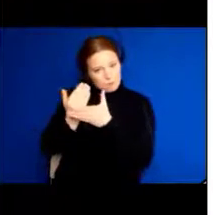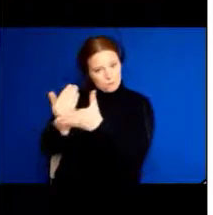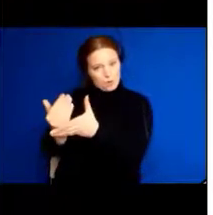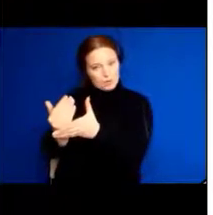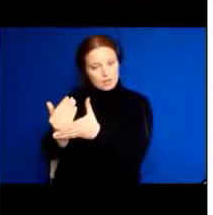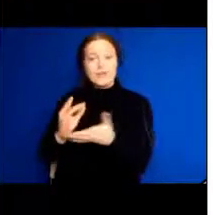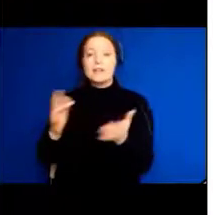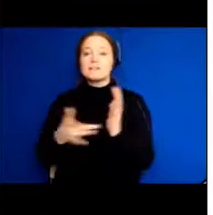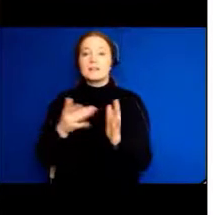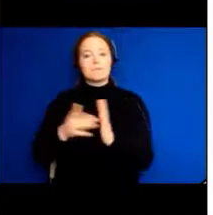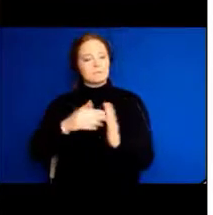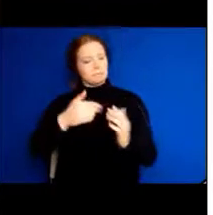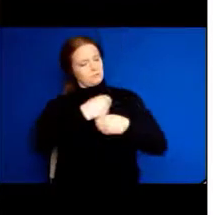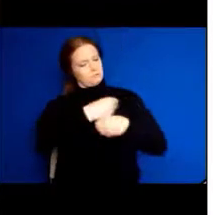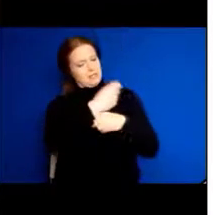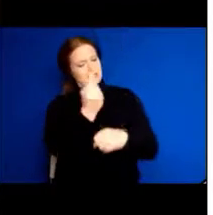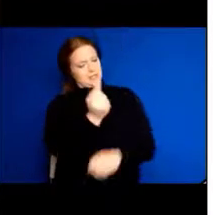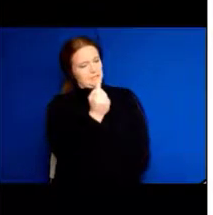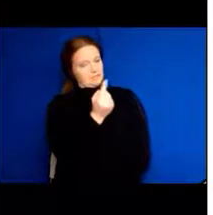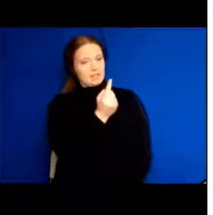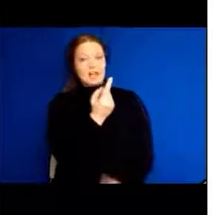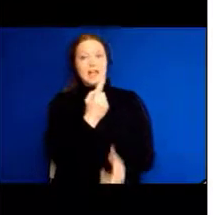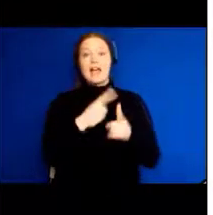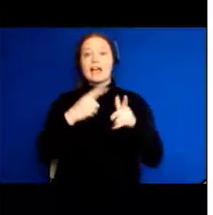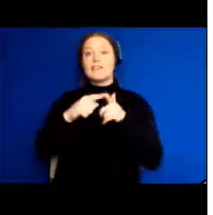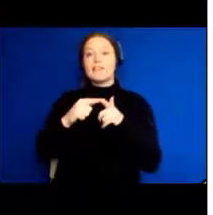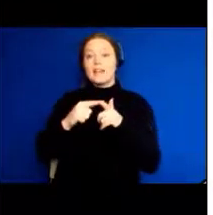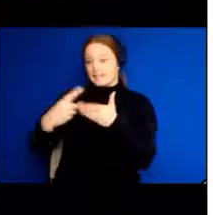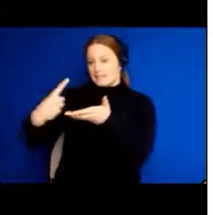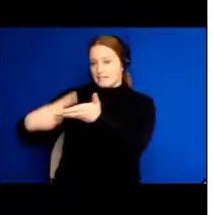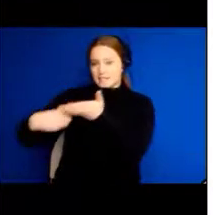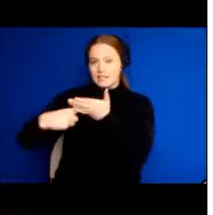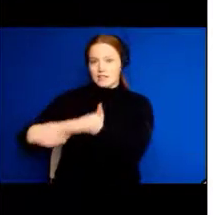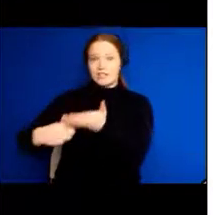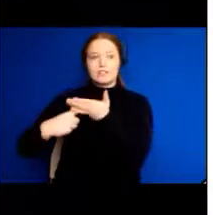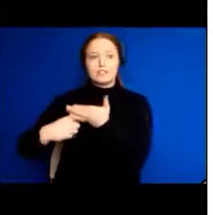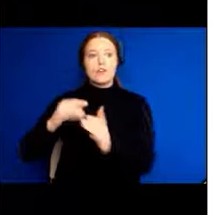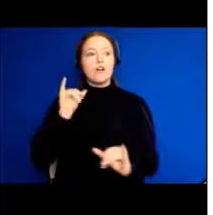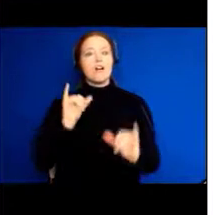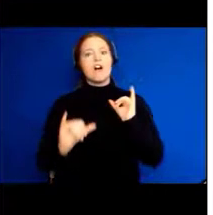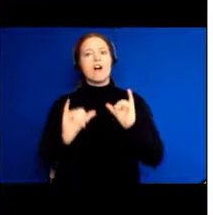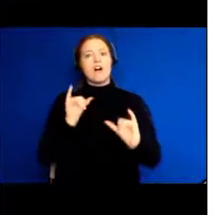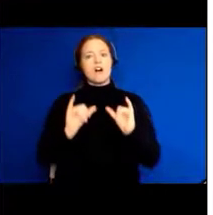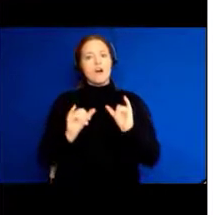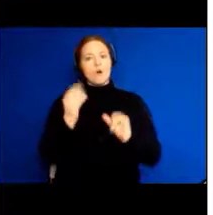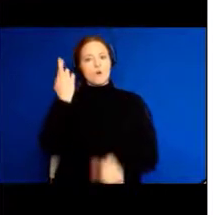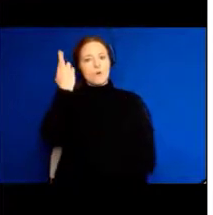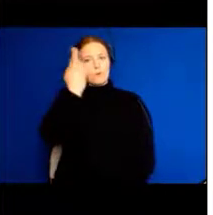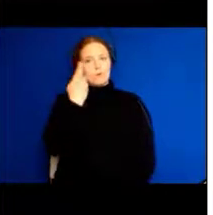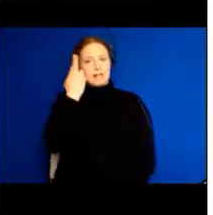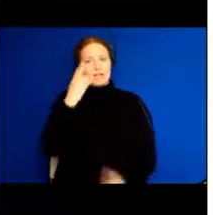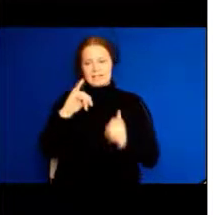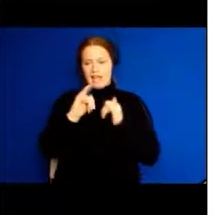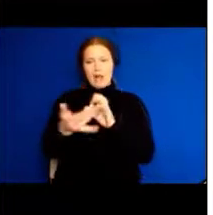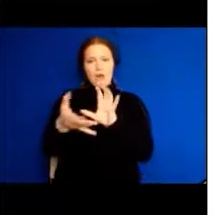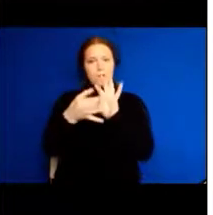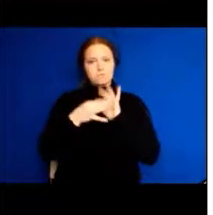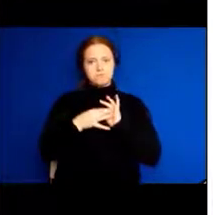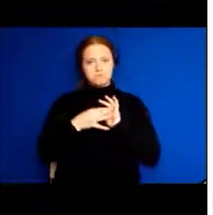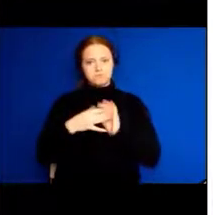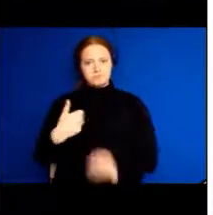that you realize what it means to you. And so this particular piece, which is called